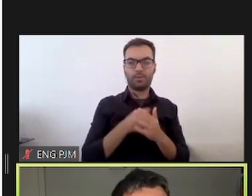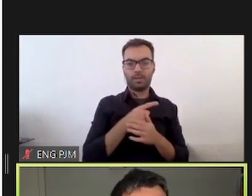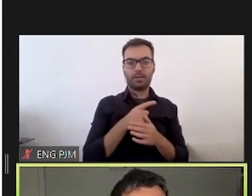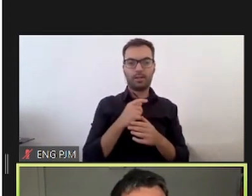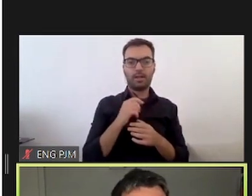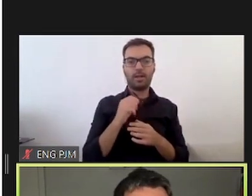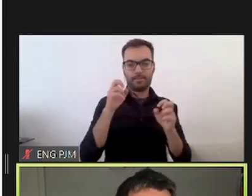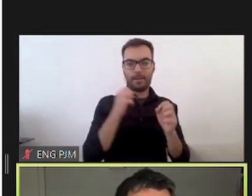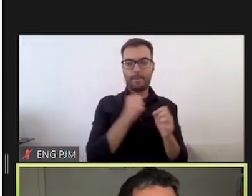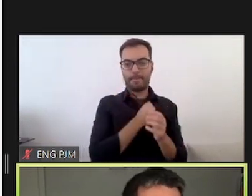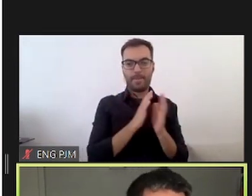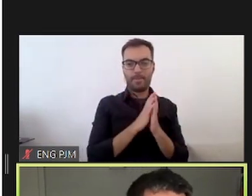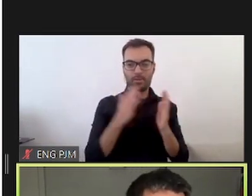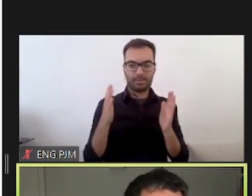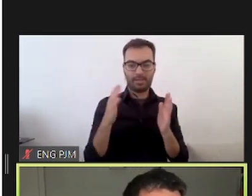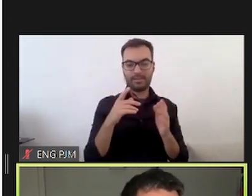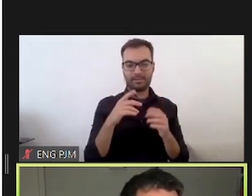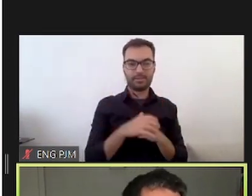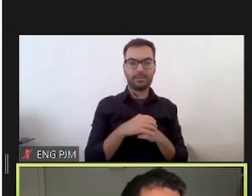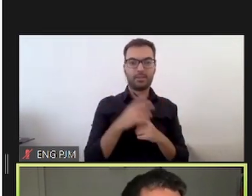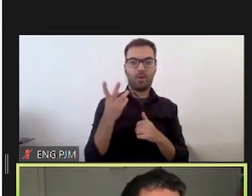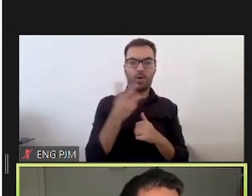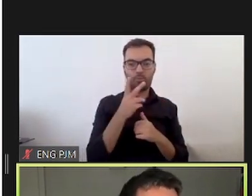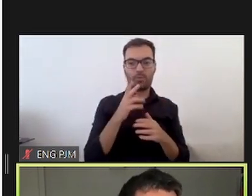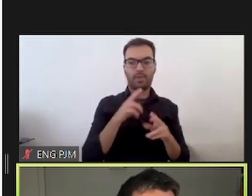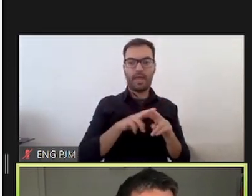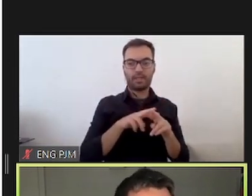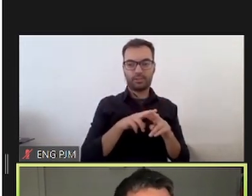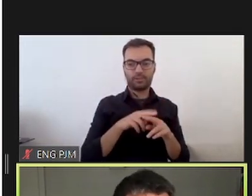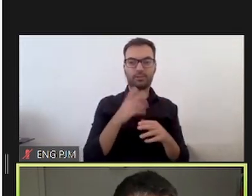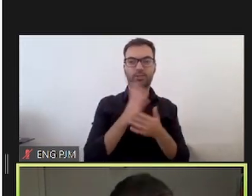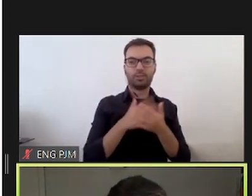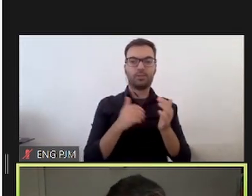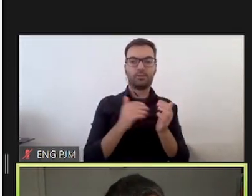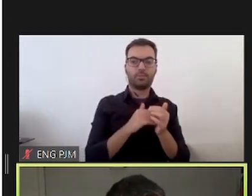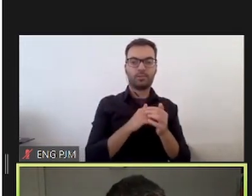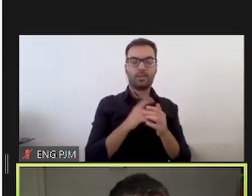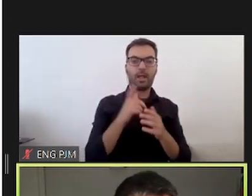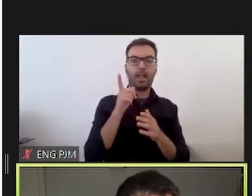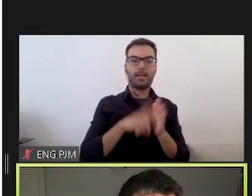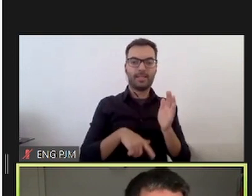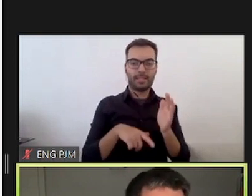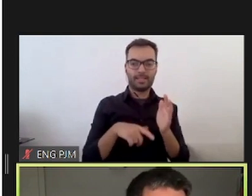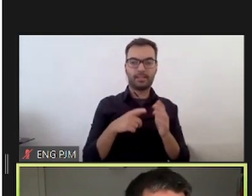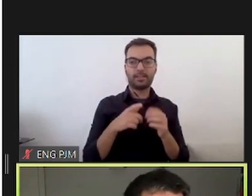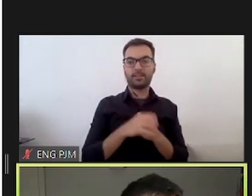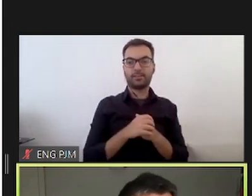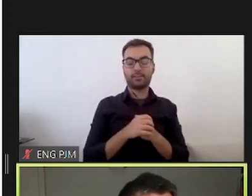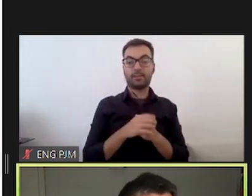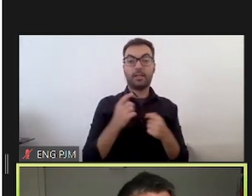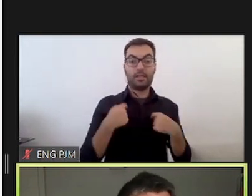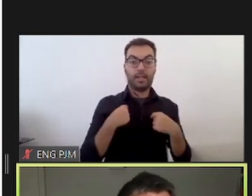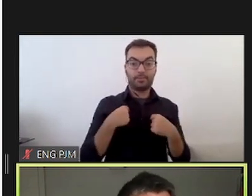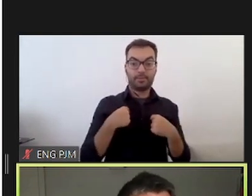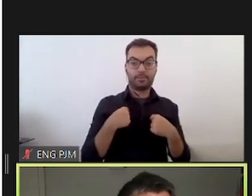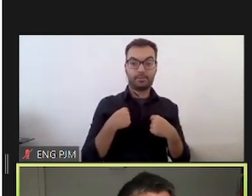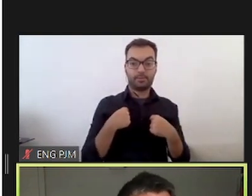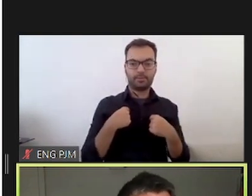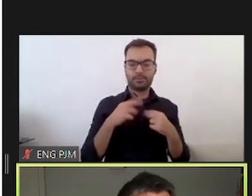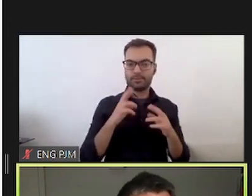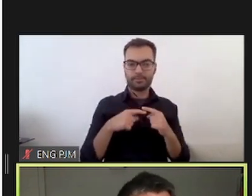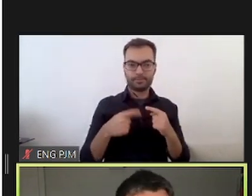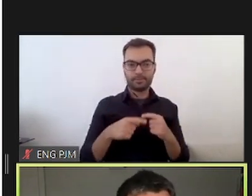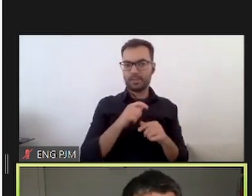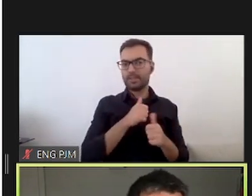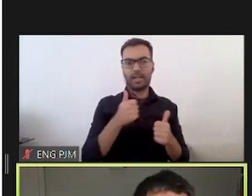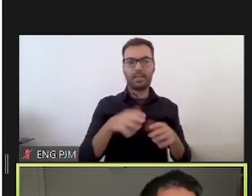library of the both tools. Some of them require the license, but for me, it is a really good